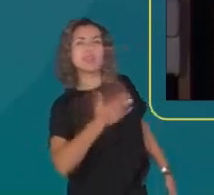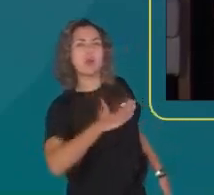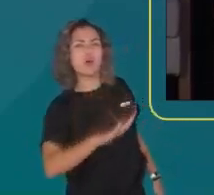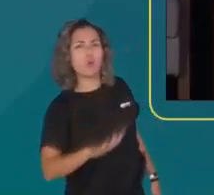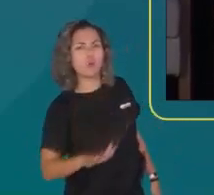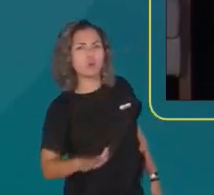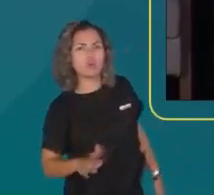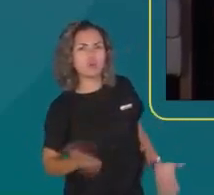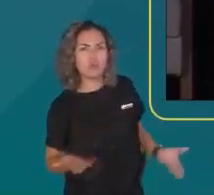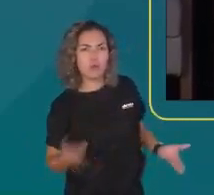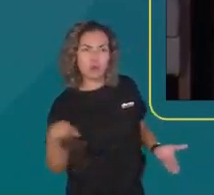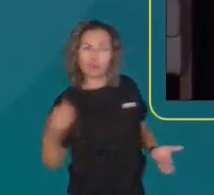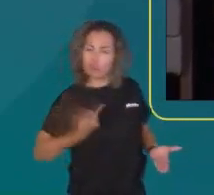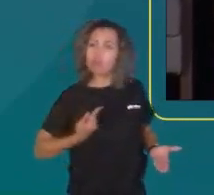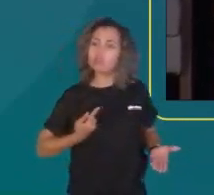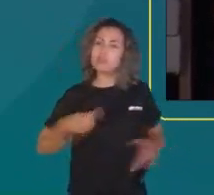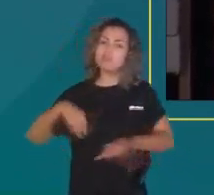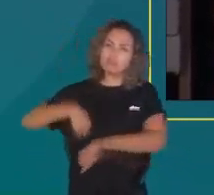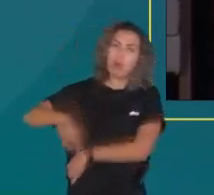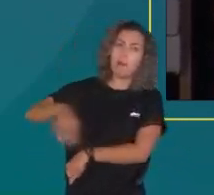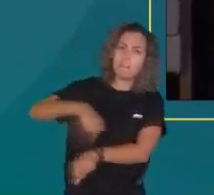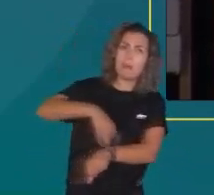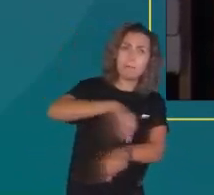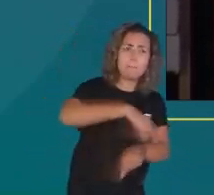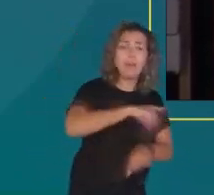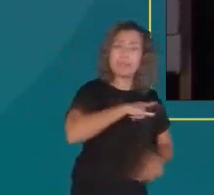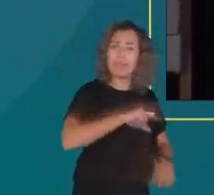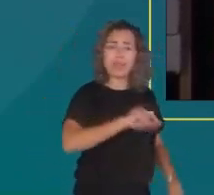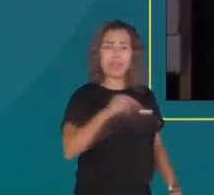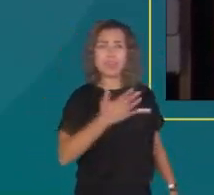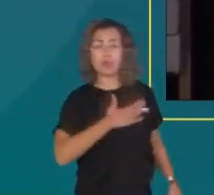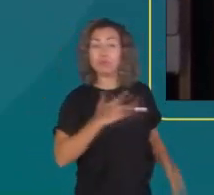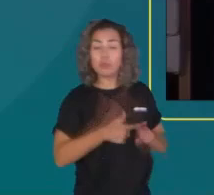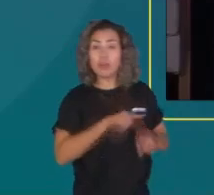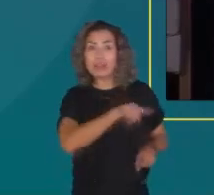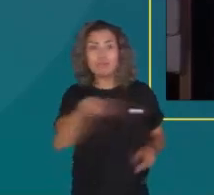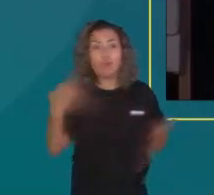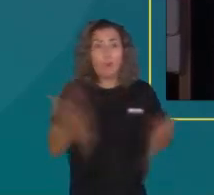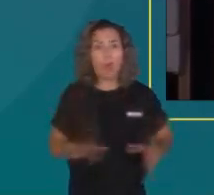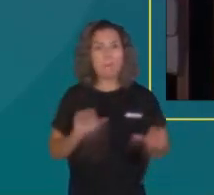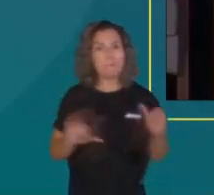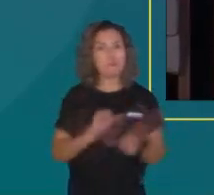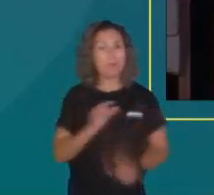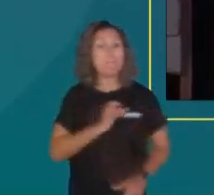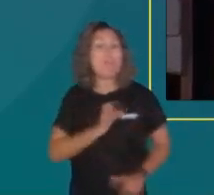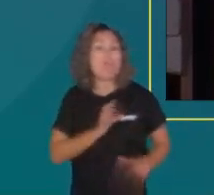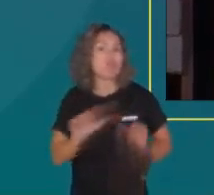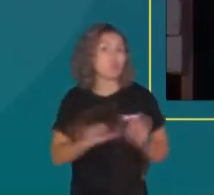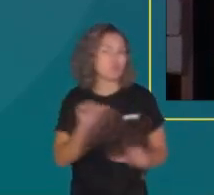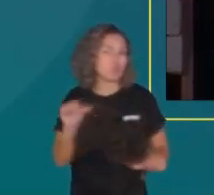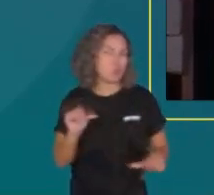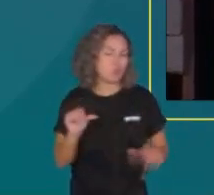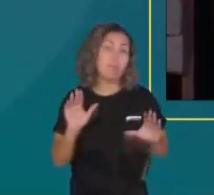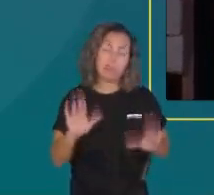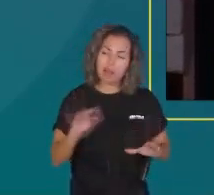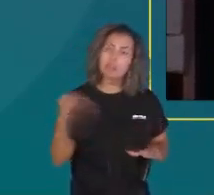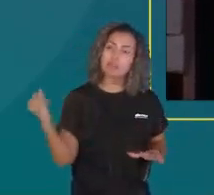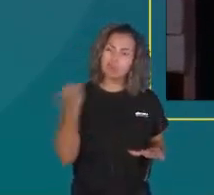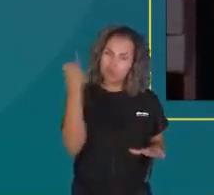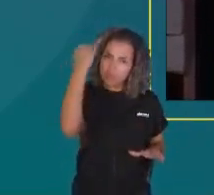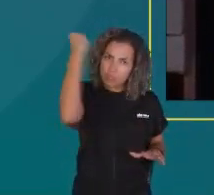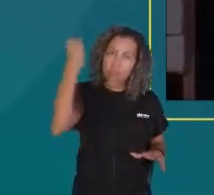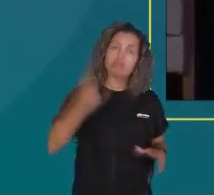because they're afraid of change, you know? But it's more sustainable. We're investing in transit as we